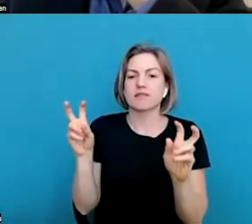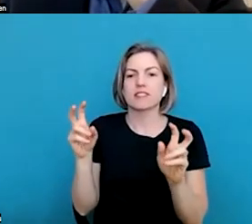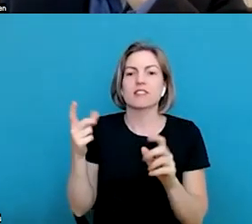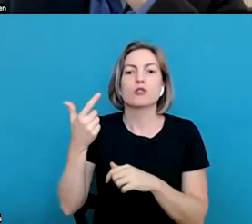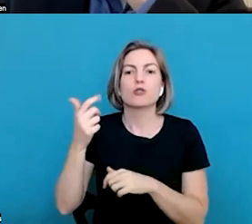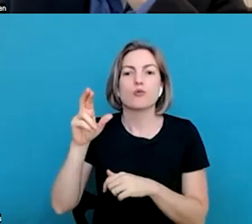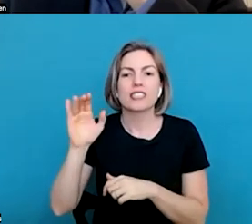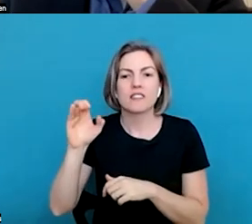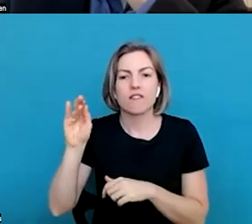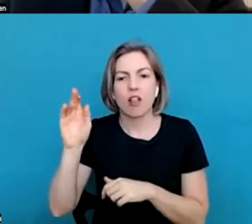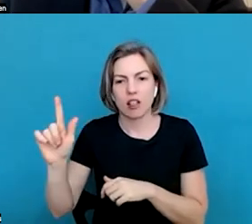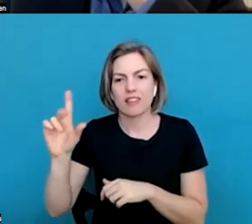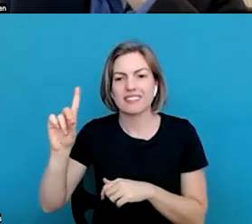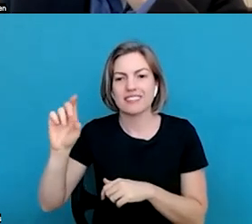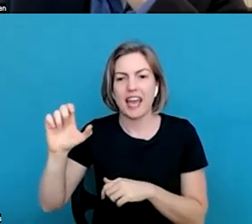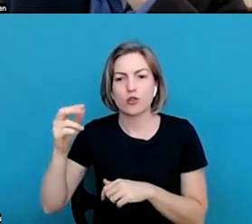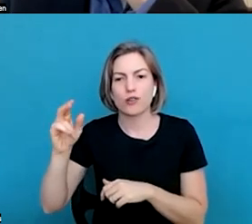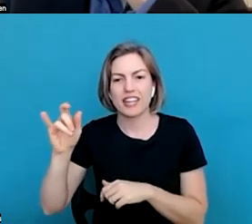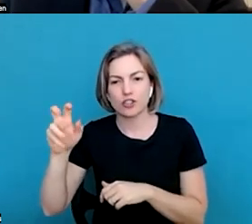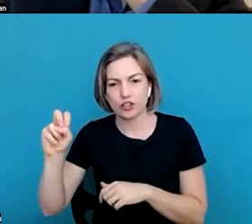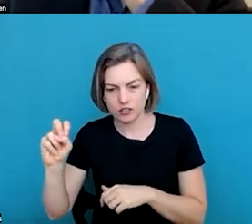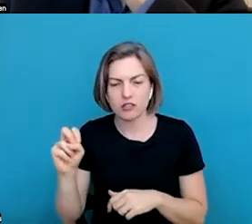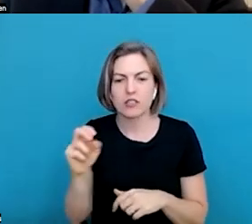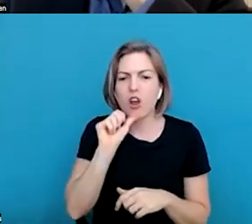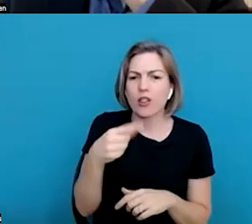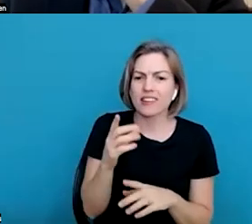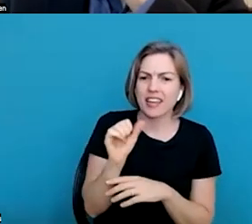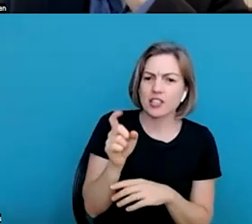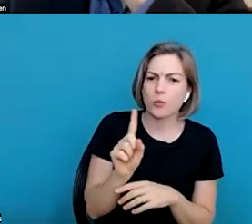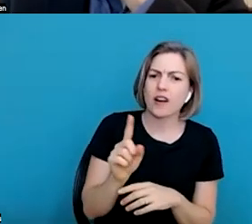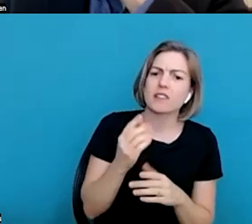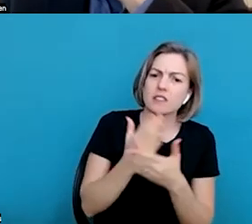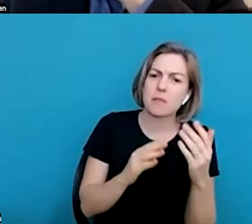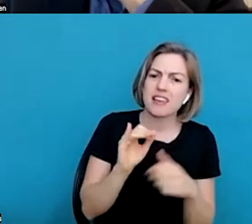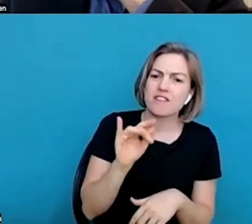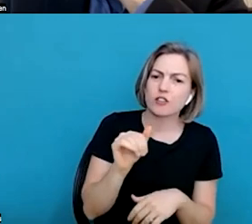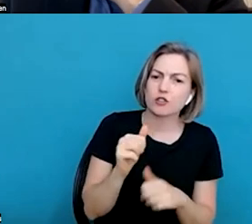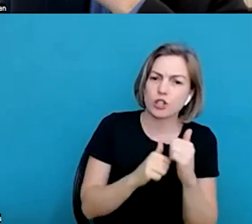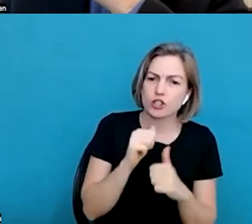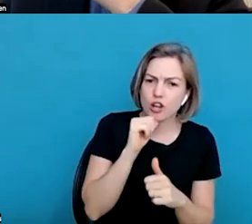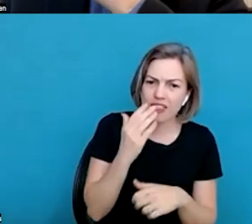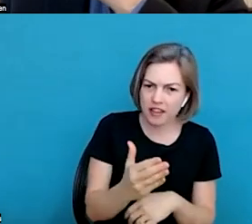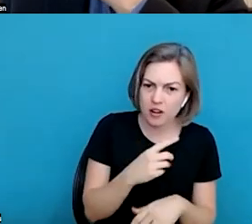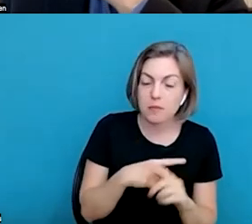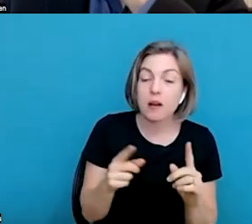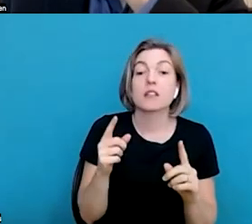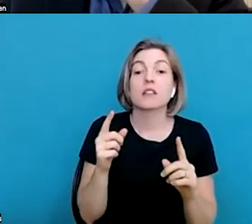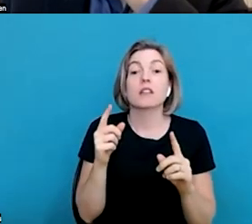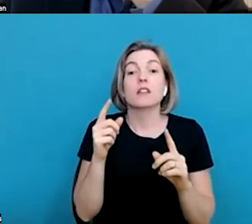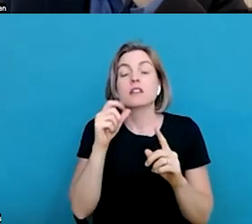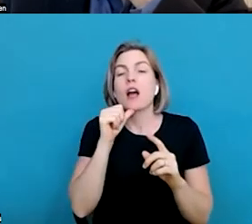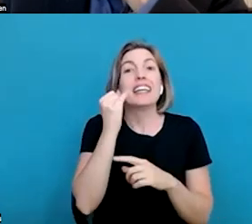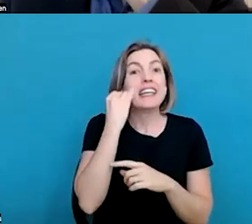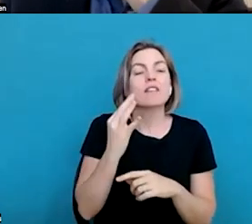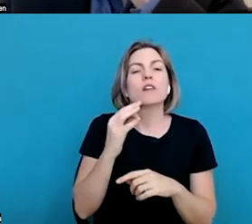degradation. Not only in the case of where certain infrastructure may not exist, but in the case where, not if, but when